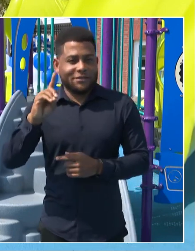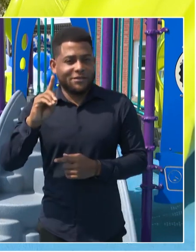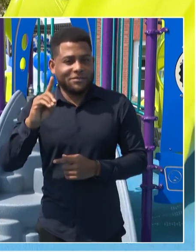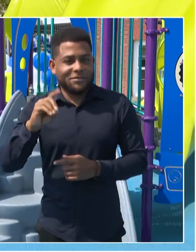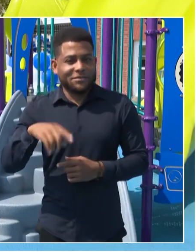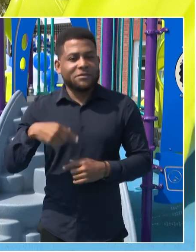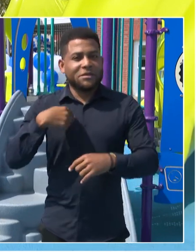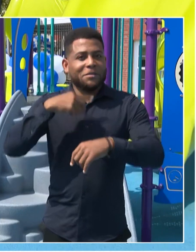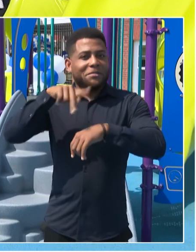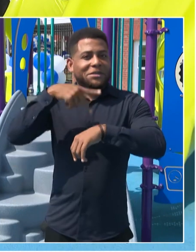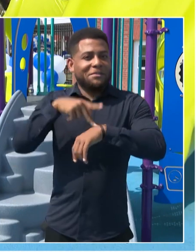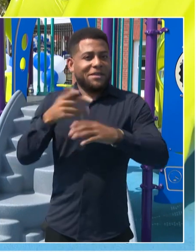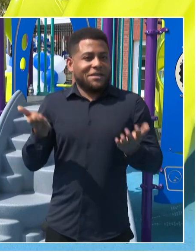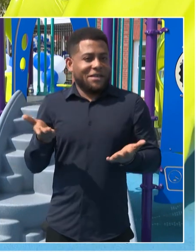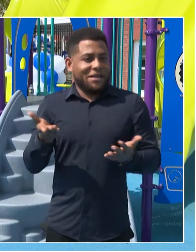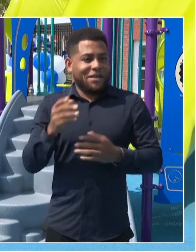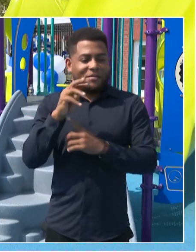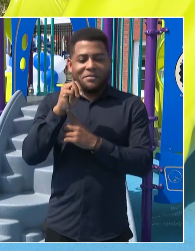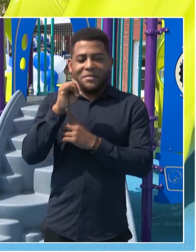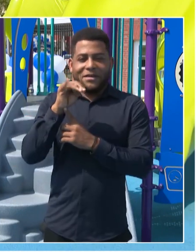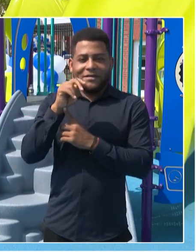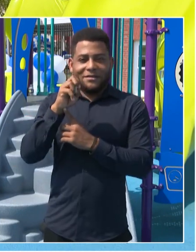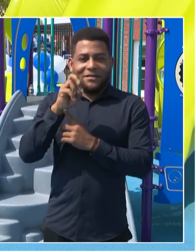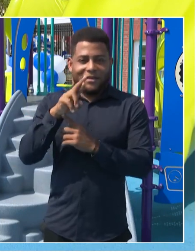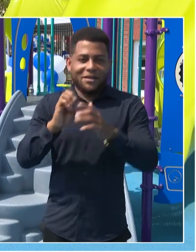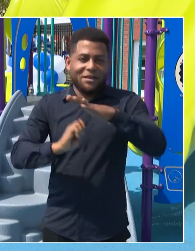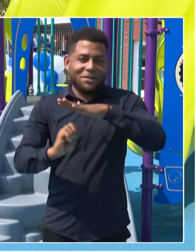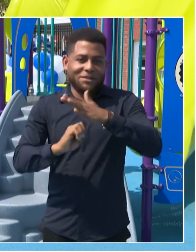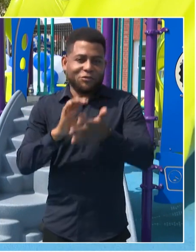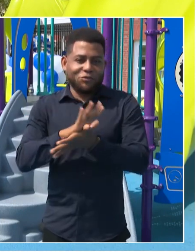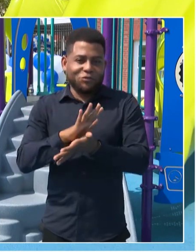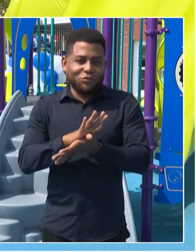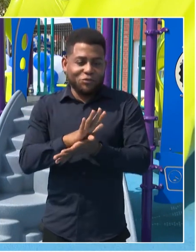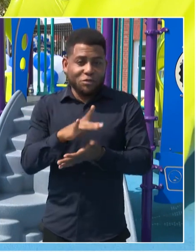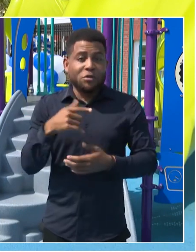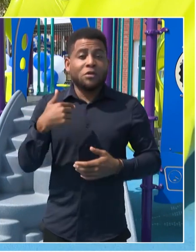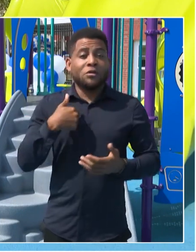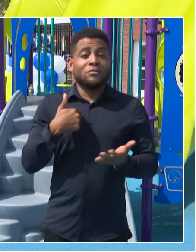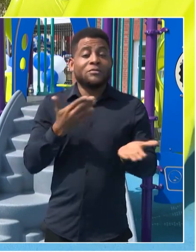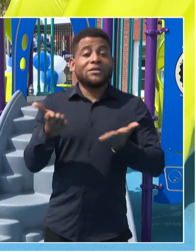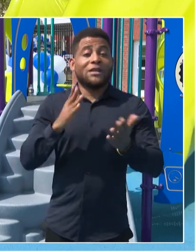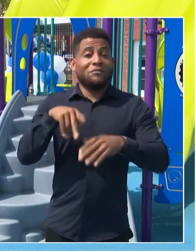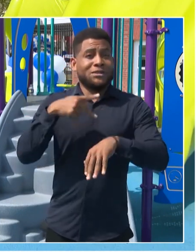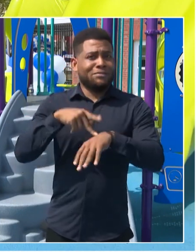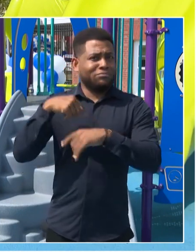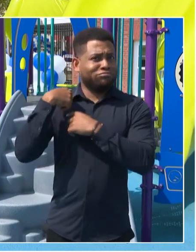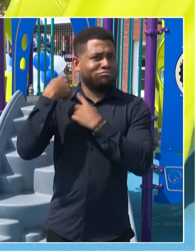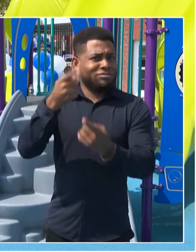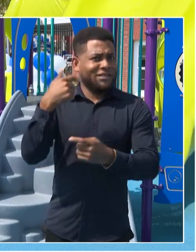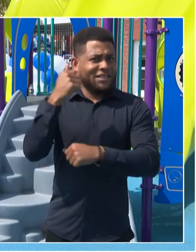have served in DC public schools for 10 years as a public school principal.